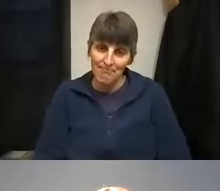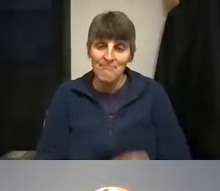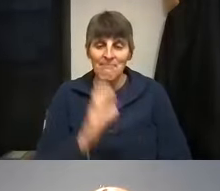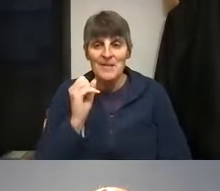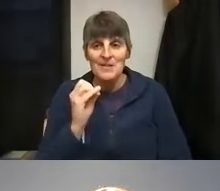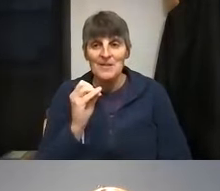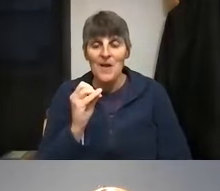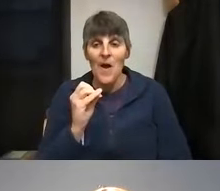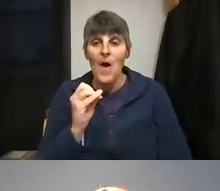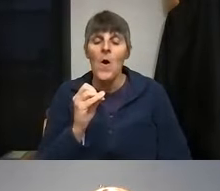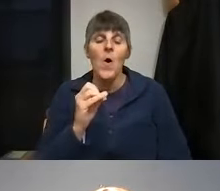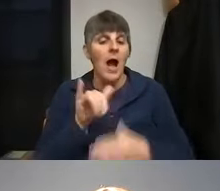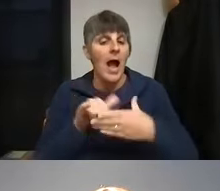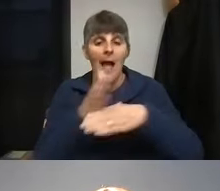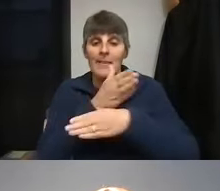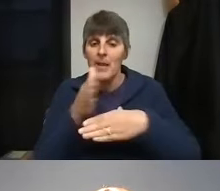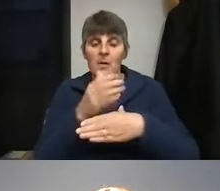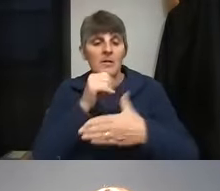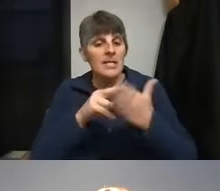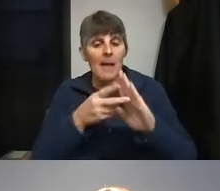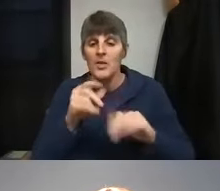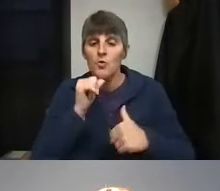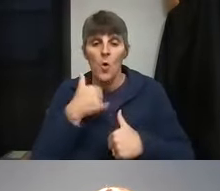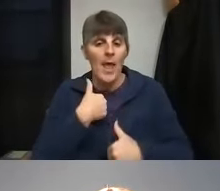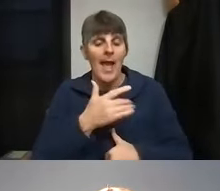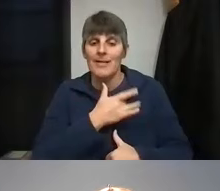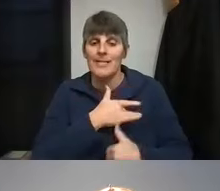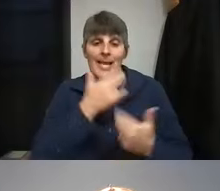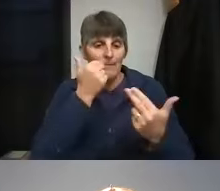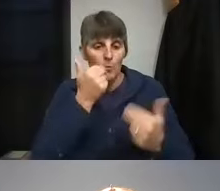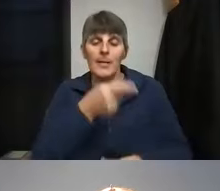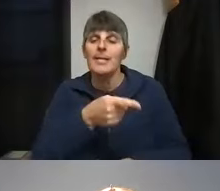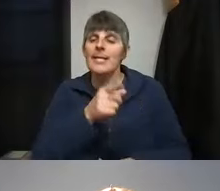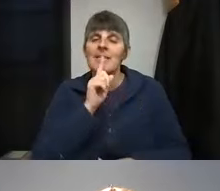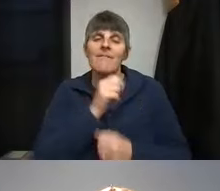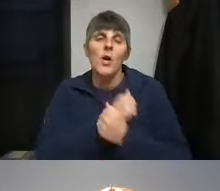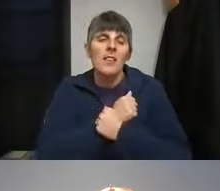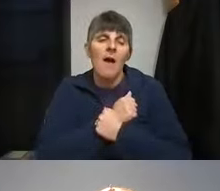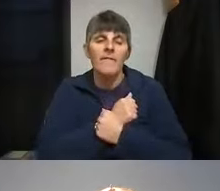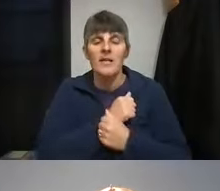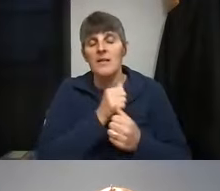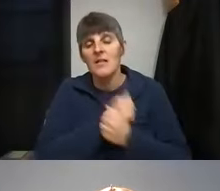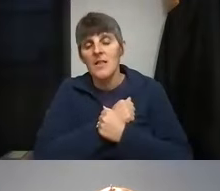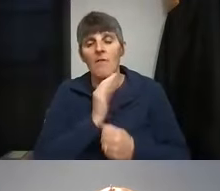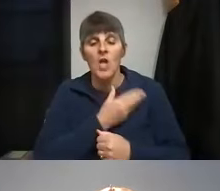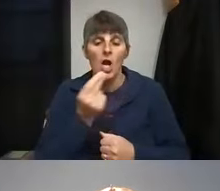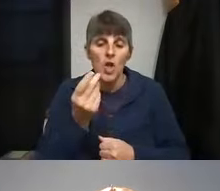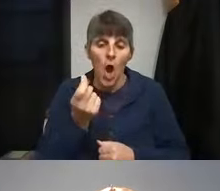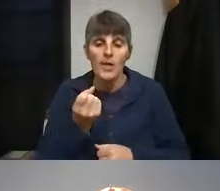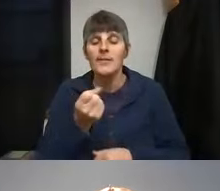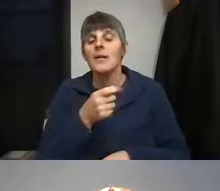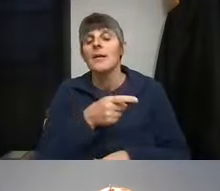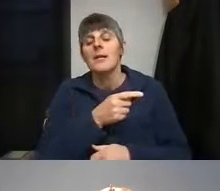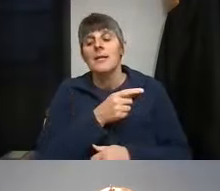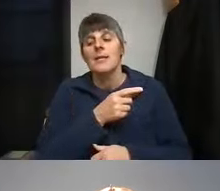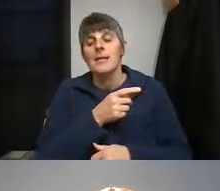So being on a spectrum, it does not mean that you don't have a sense of humor. He's very loving. He loves our dogs.